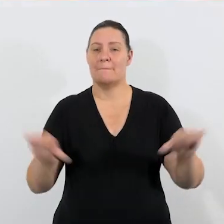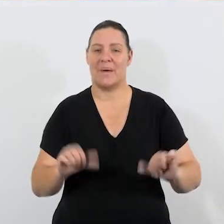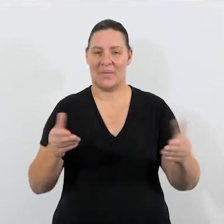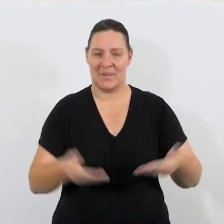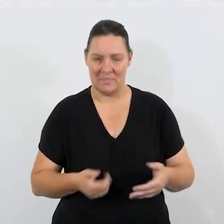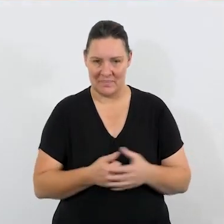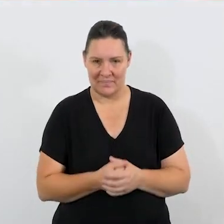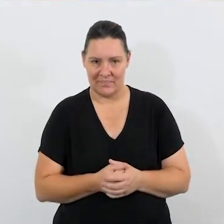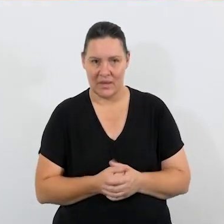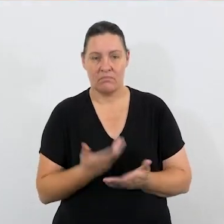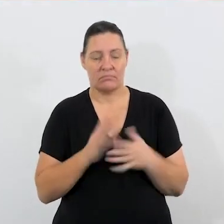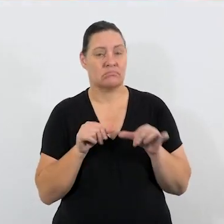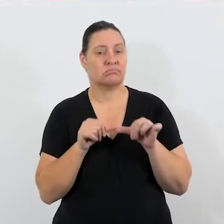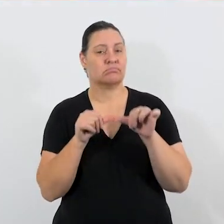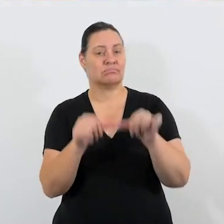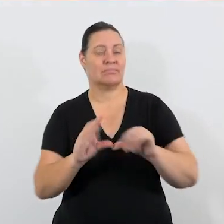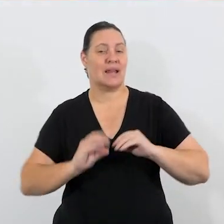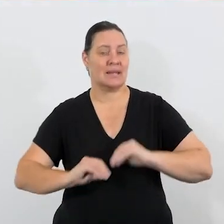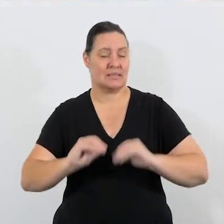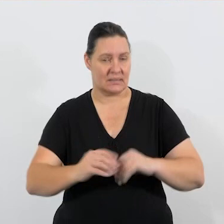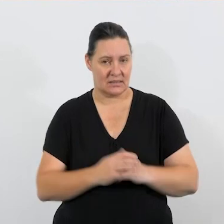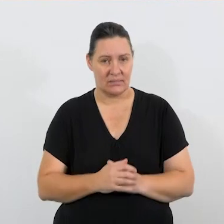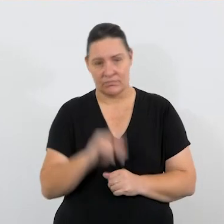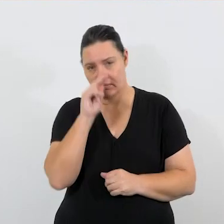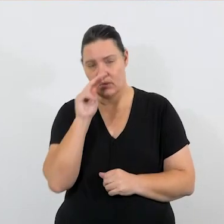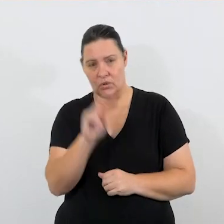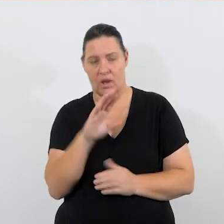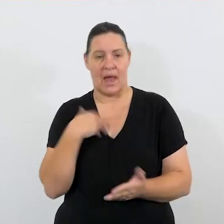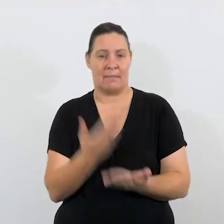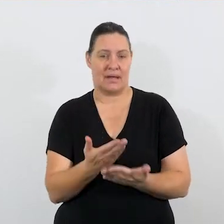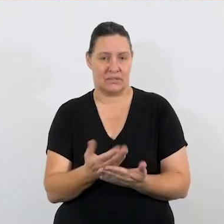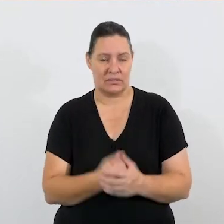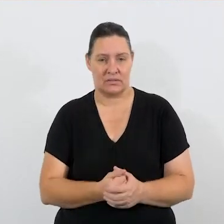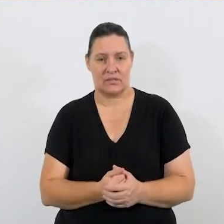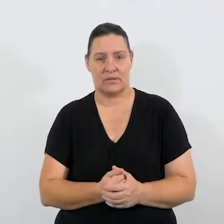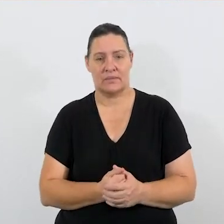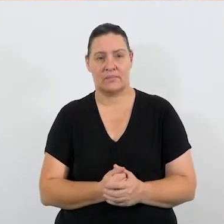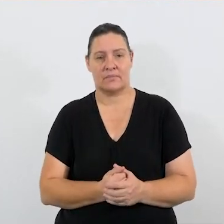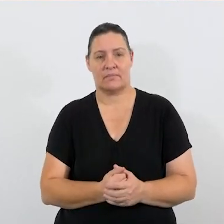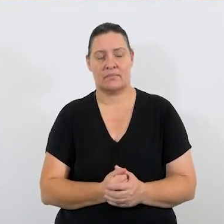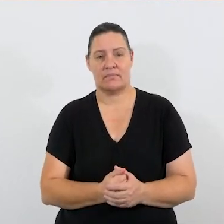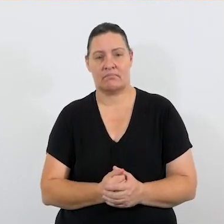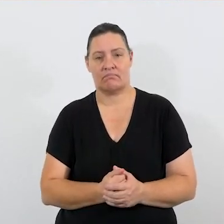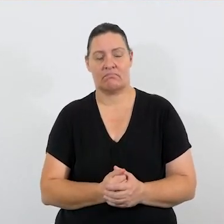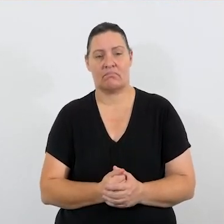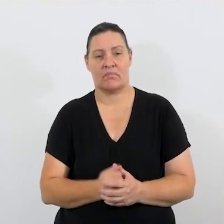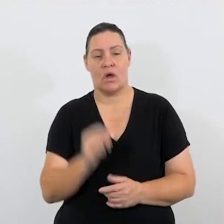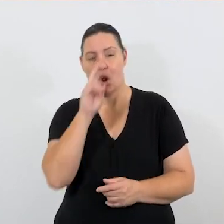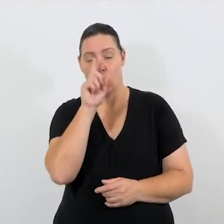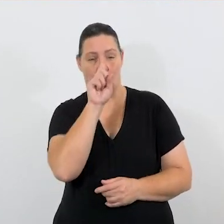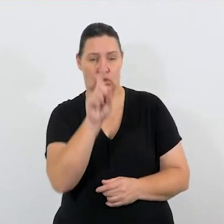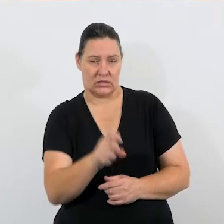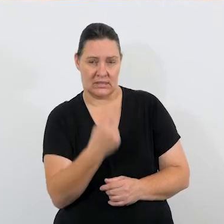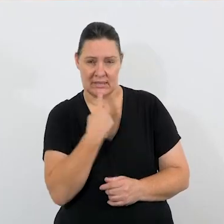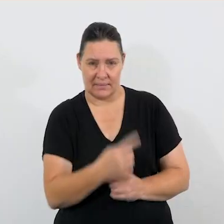Okay, welcome back, guys. We are continuing with our lesson. We are now going to look at application. Now, let's look at the